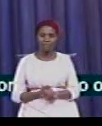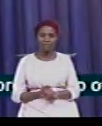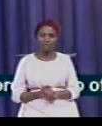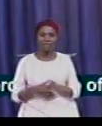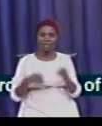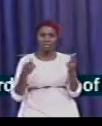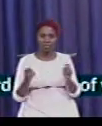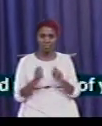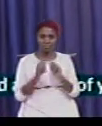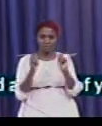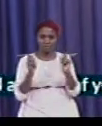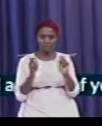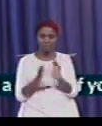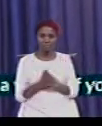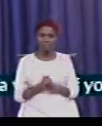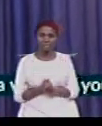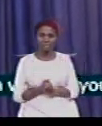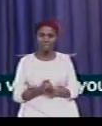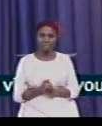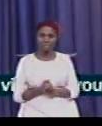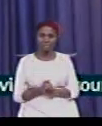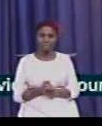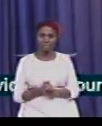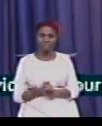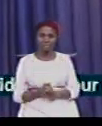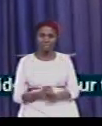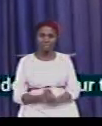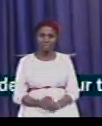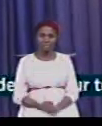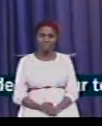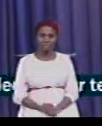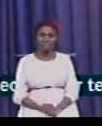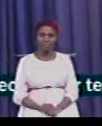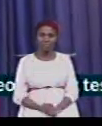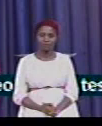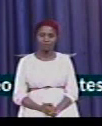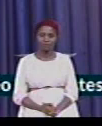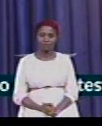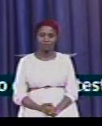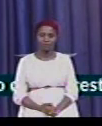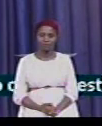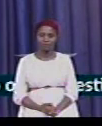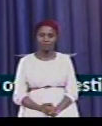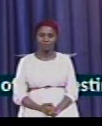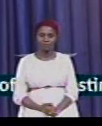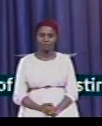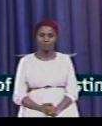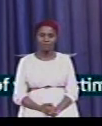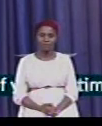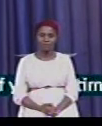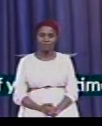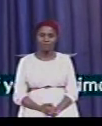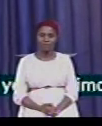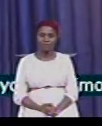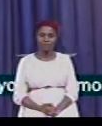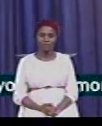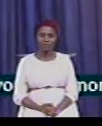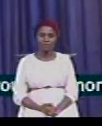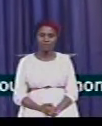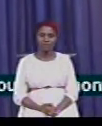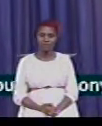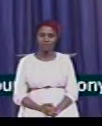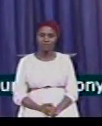Hallelujah. Me dear dance here, Asher, Unyankuponi Munyam. Medin de Margaret